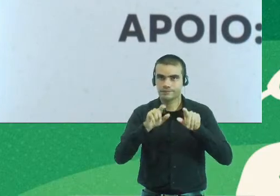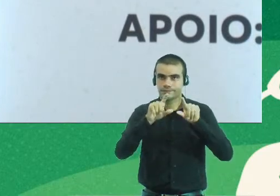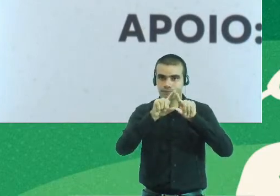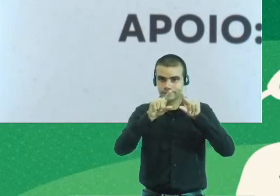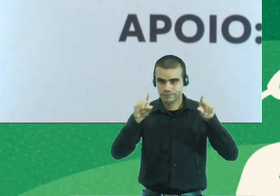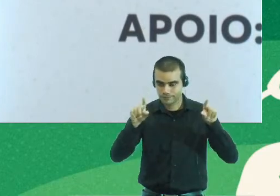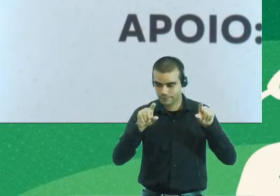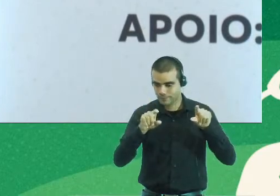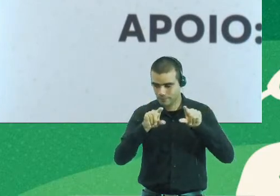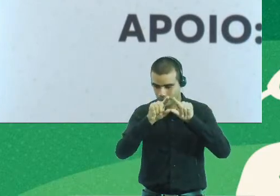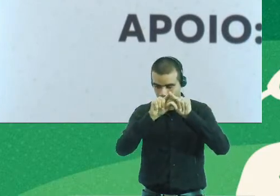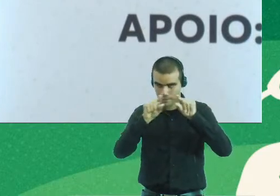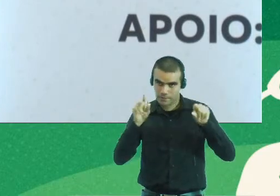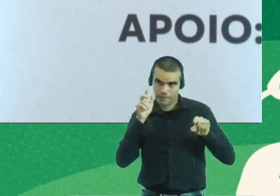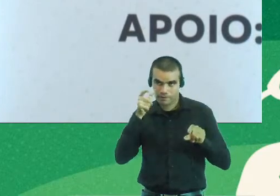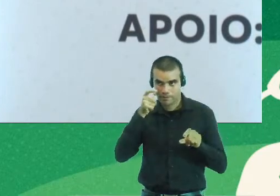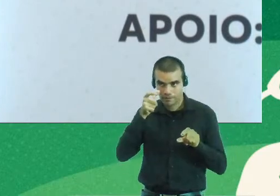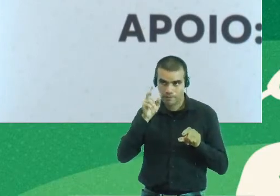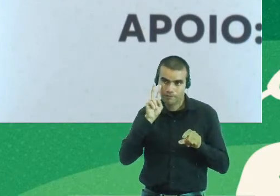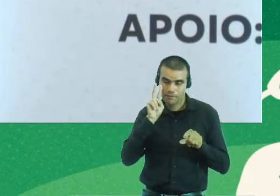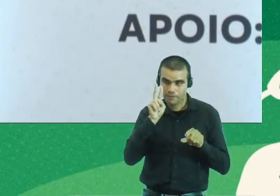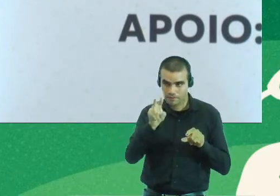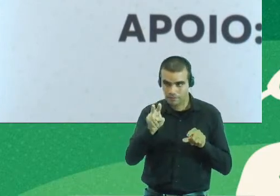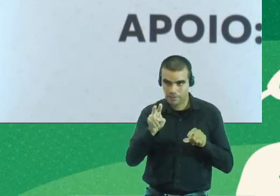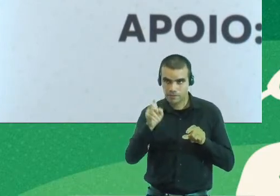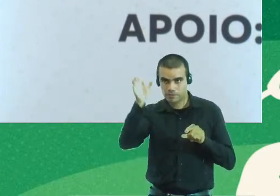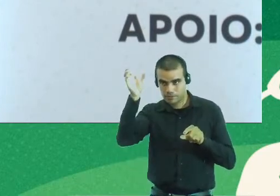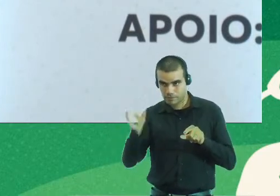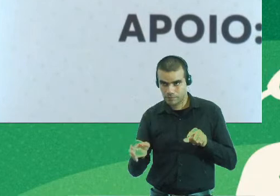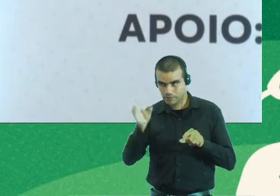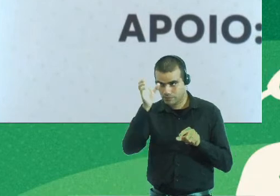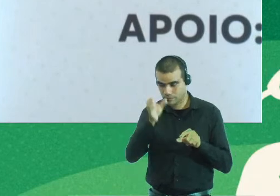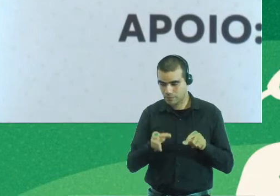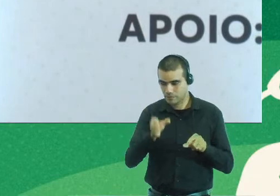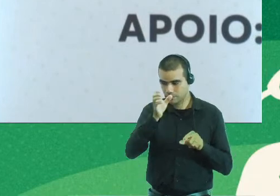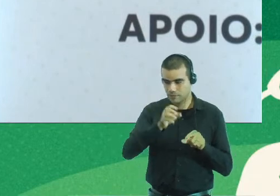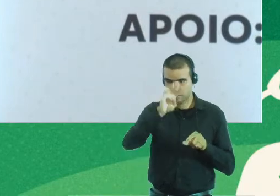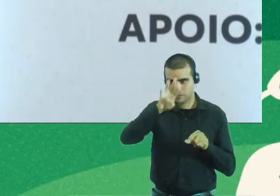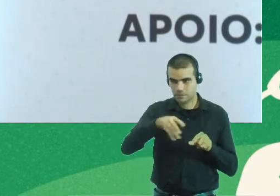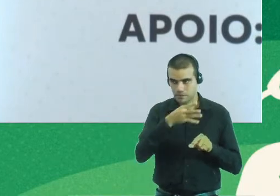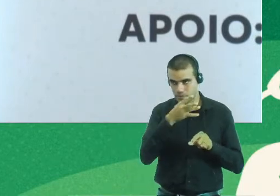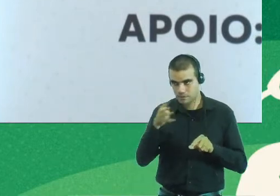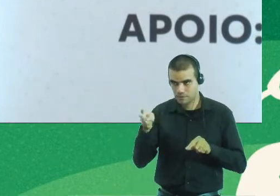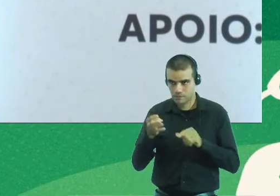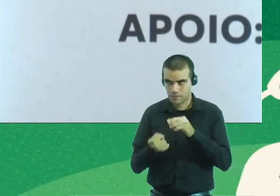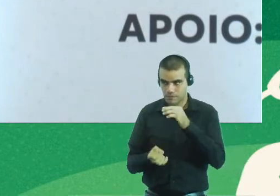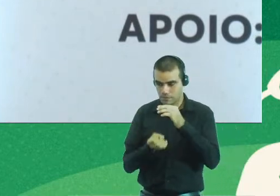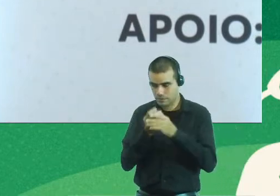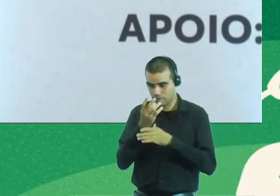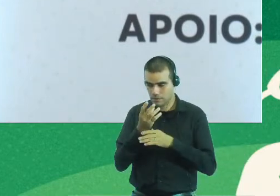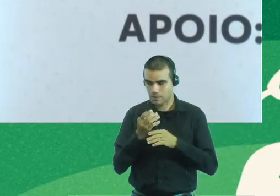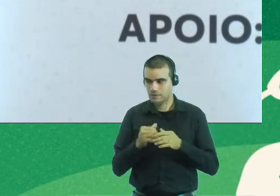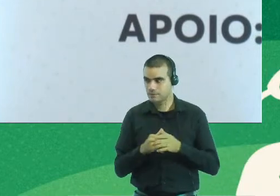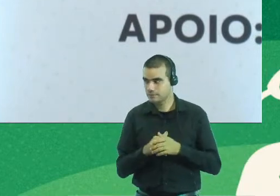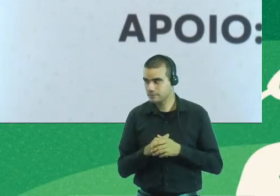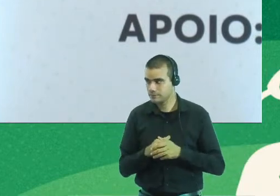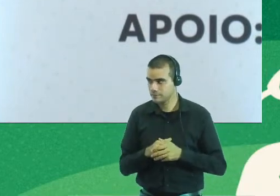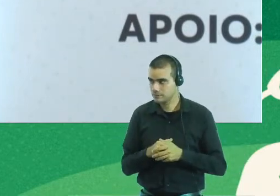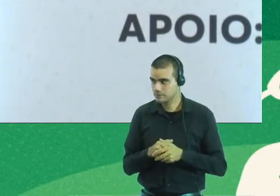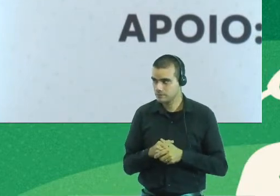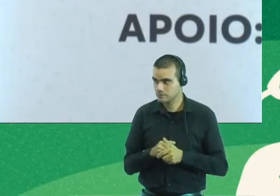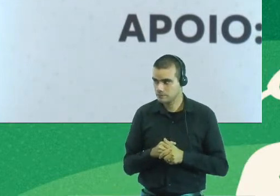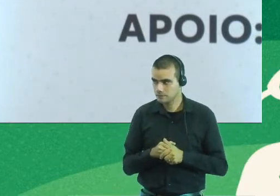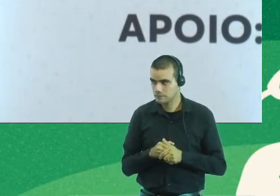all of the columns in that table and add them to this list. real quick. So, and I'm also going to